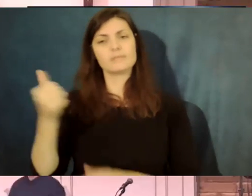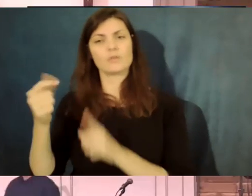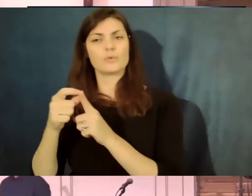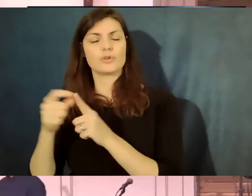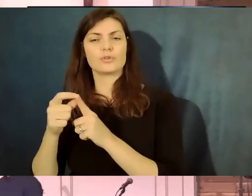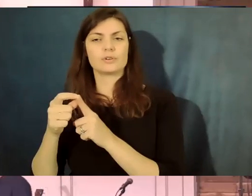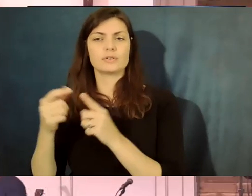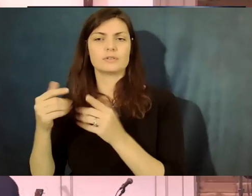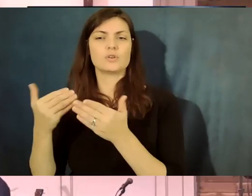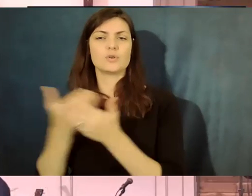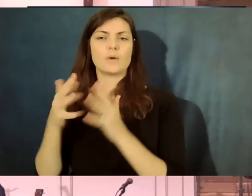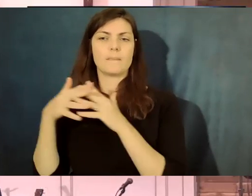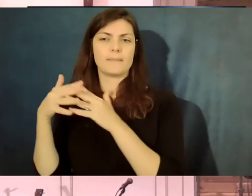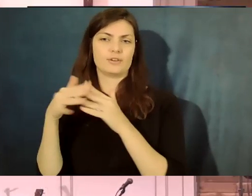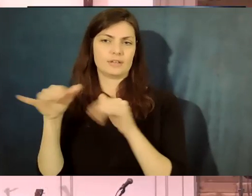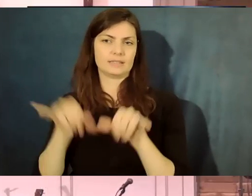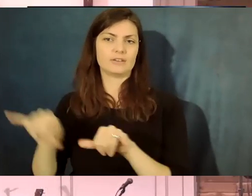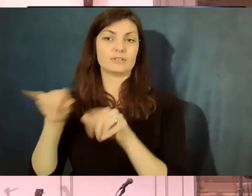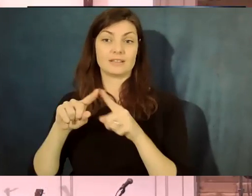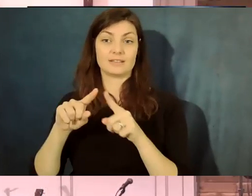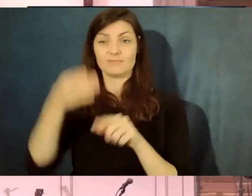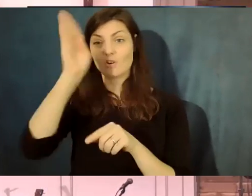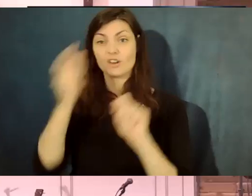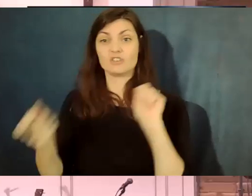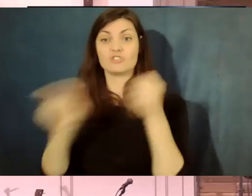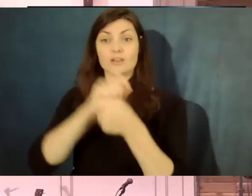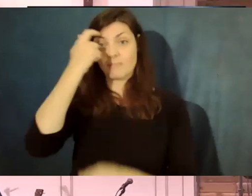like, it says God changed his mind.